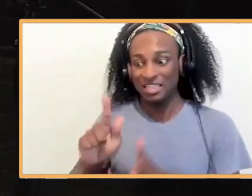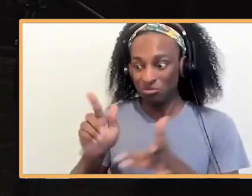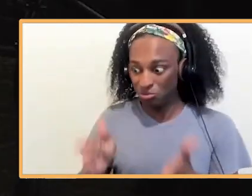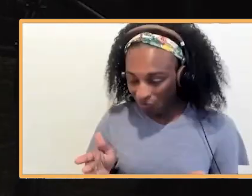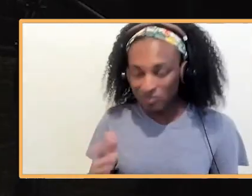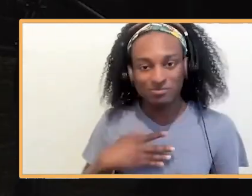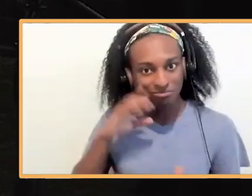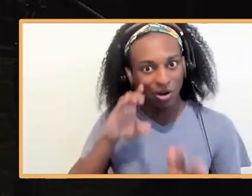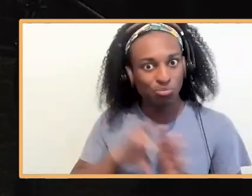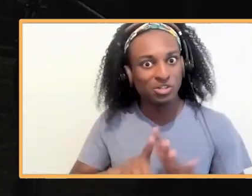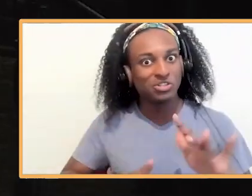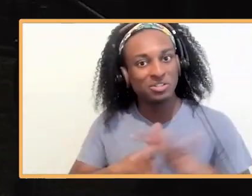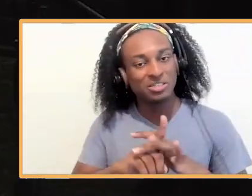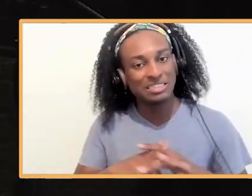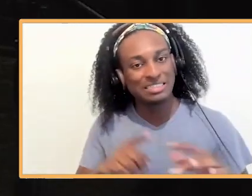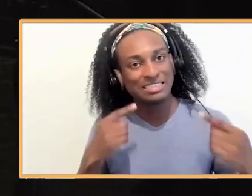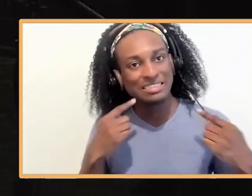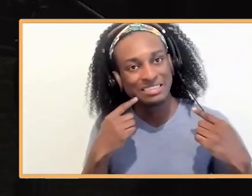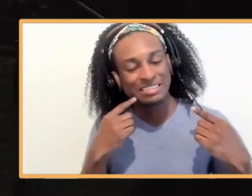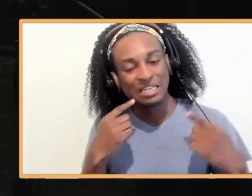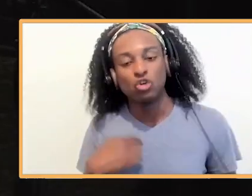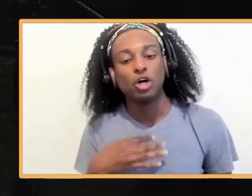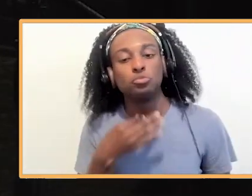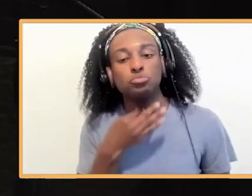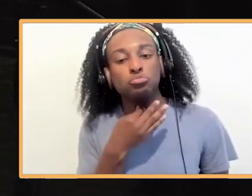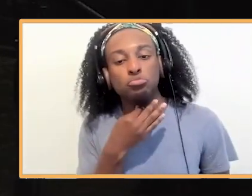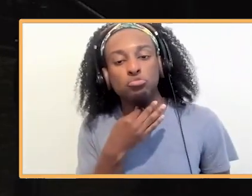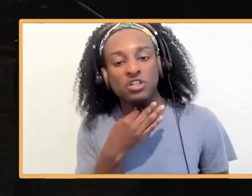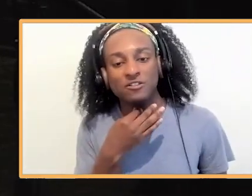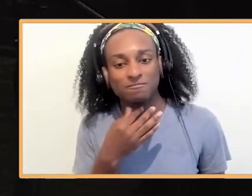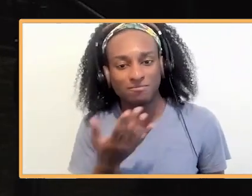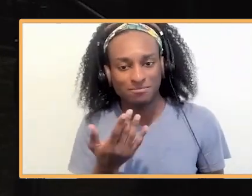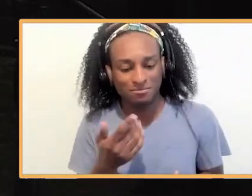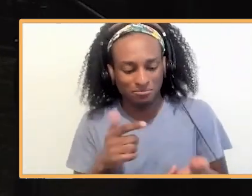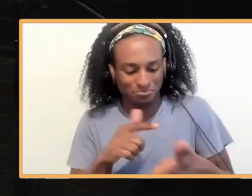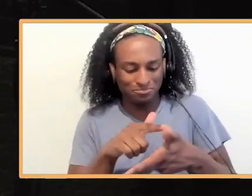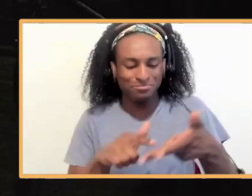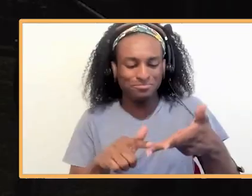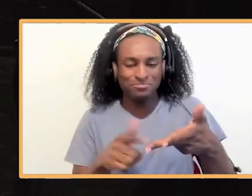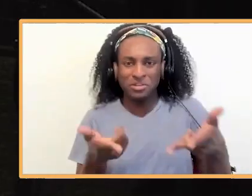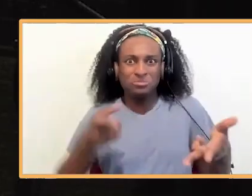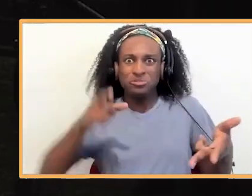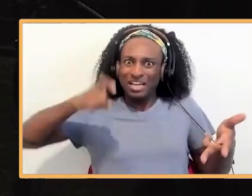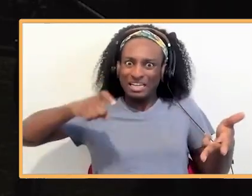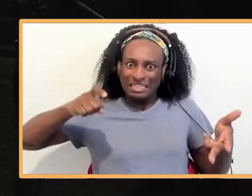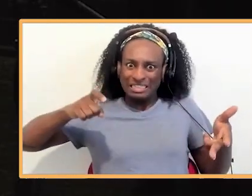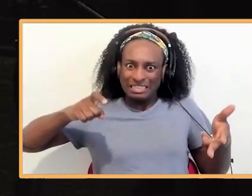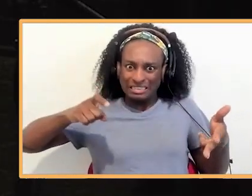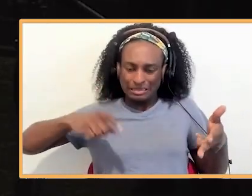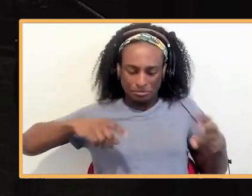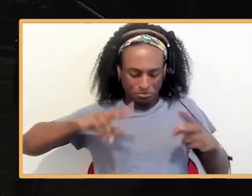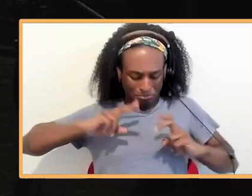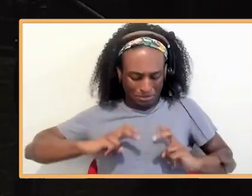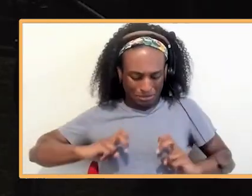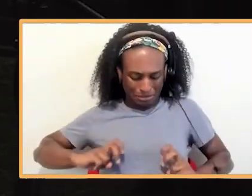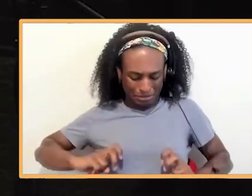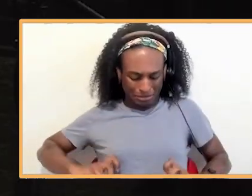And so here's what I want to know is, what are the 3 questions I need to ask myself to figure out if that is true or